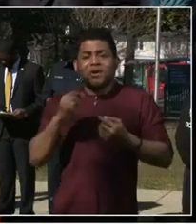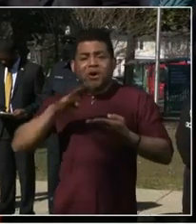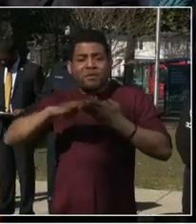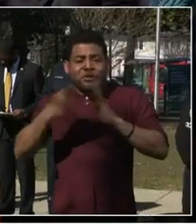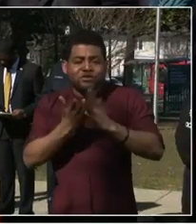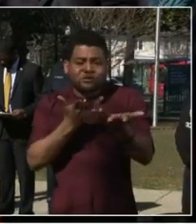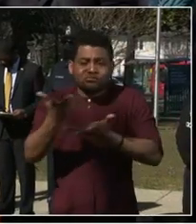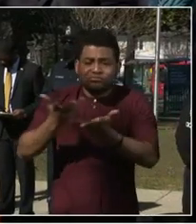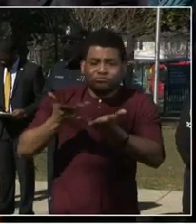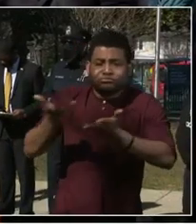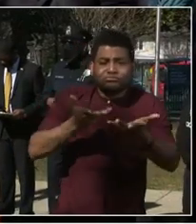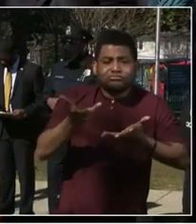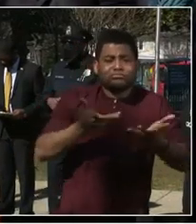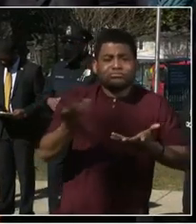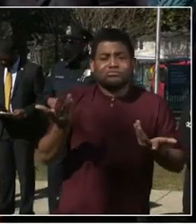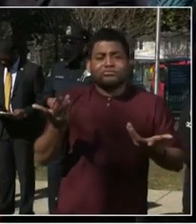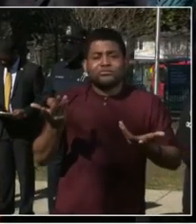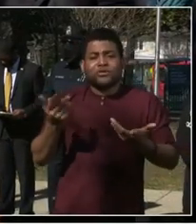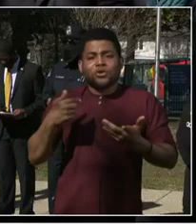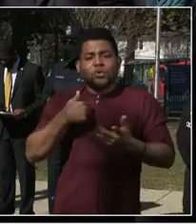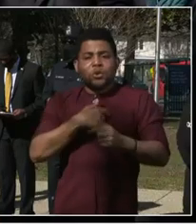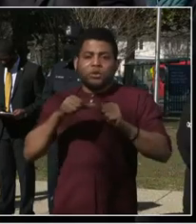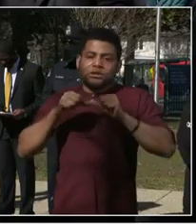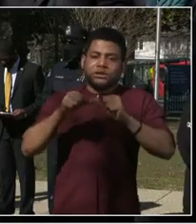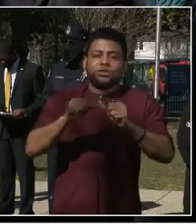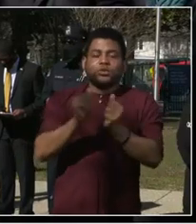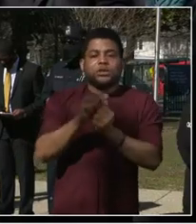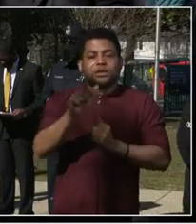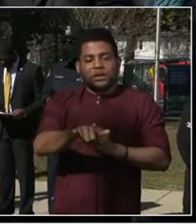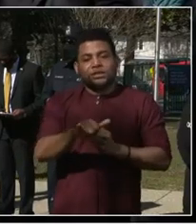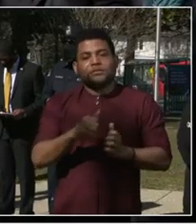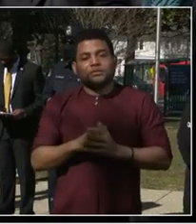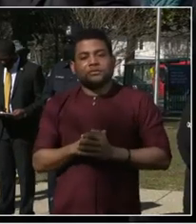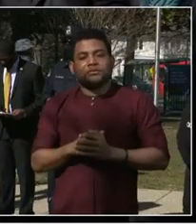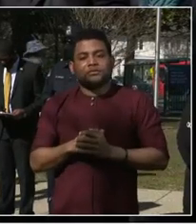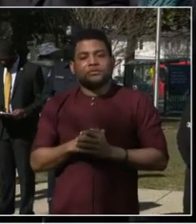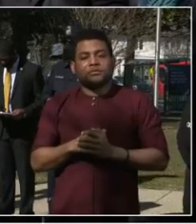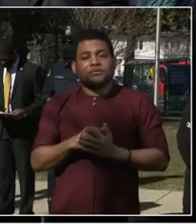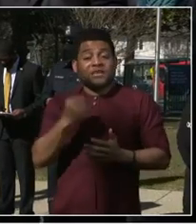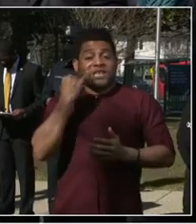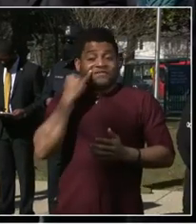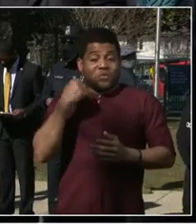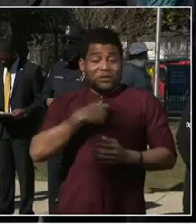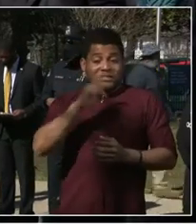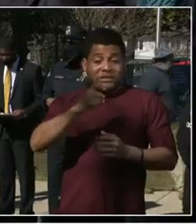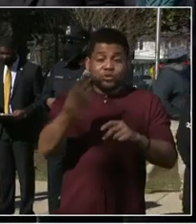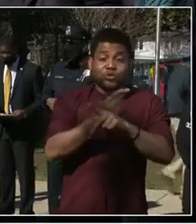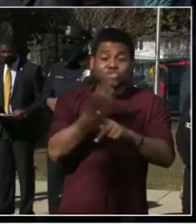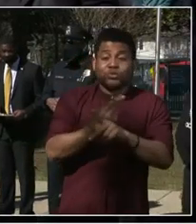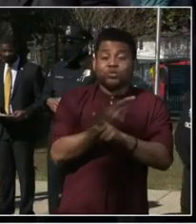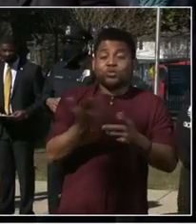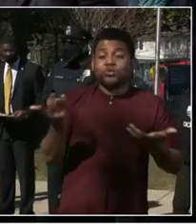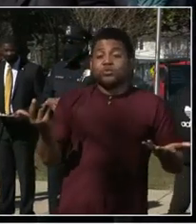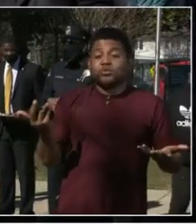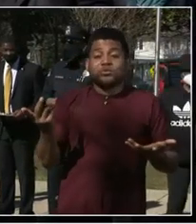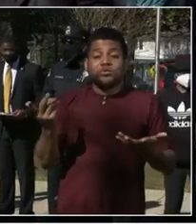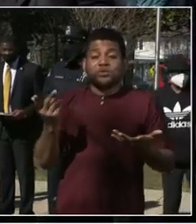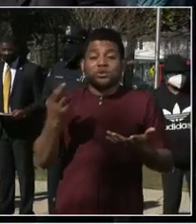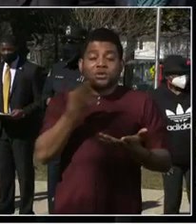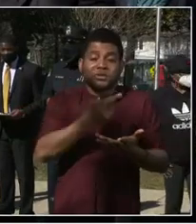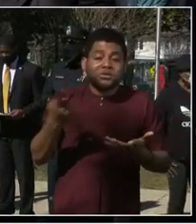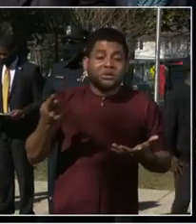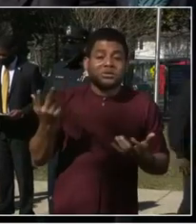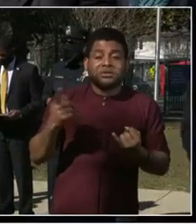to do that. And hopefully, if there is ever a time that we need to utilize the resources of our